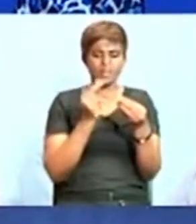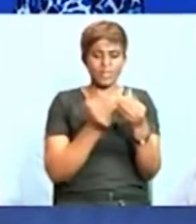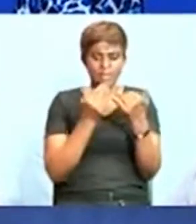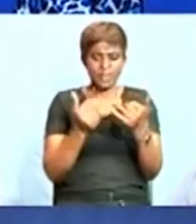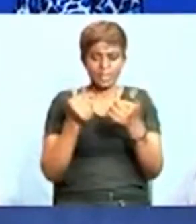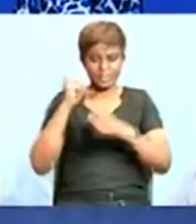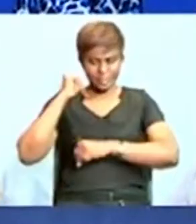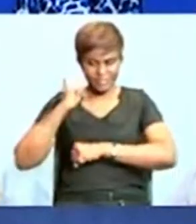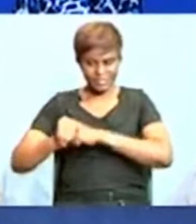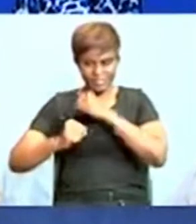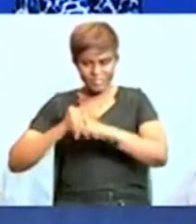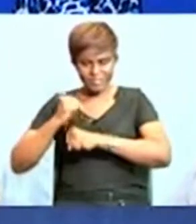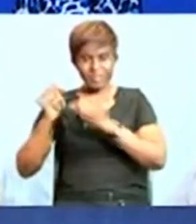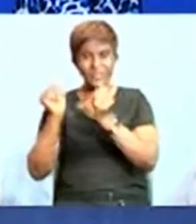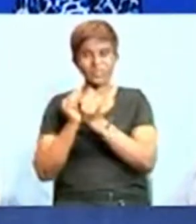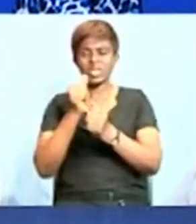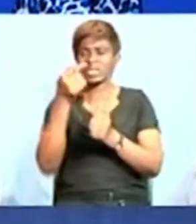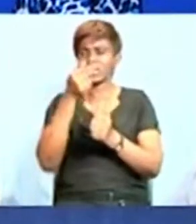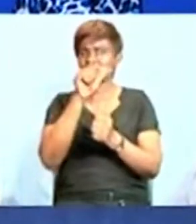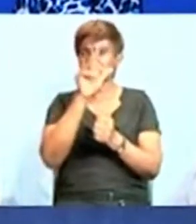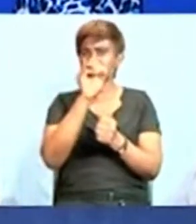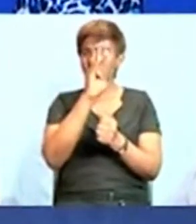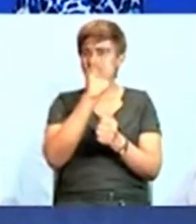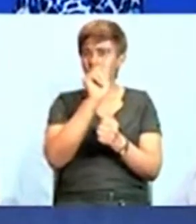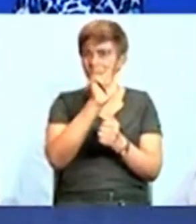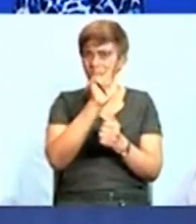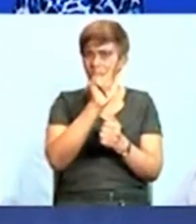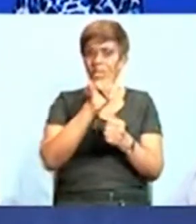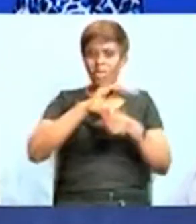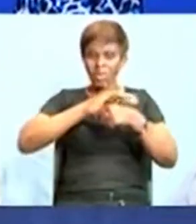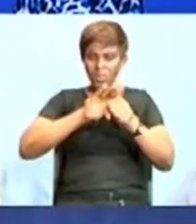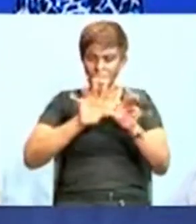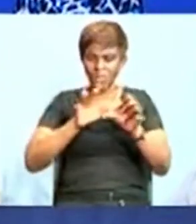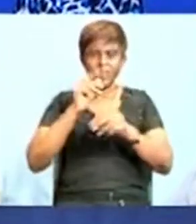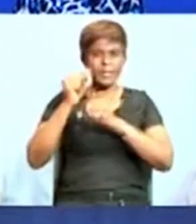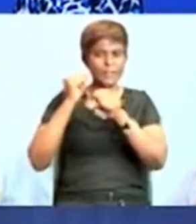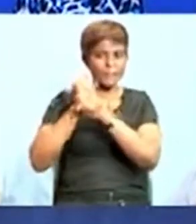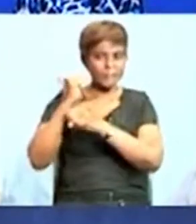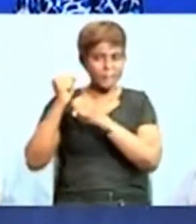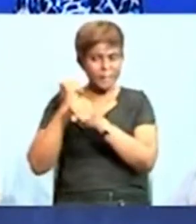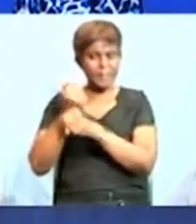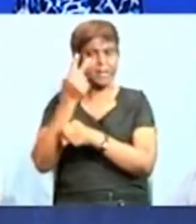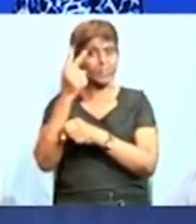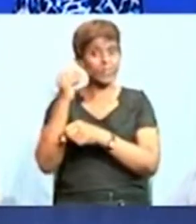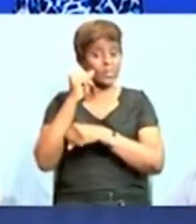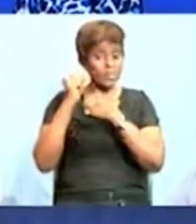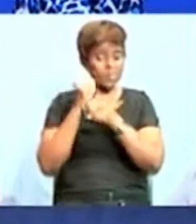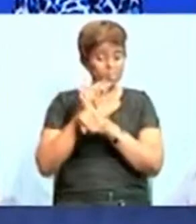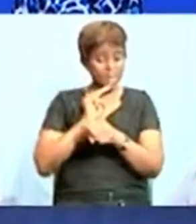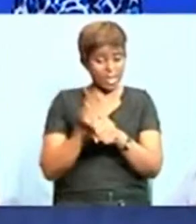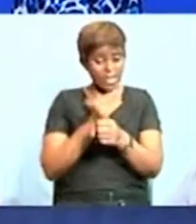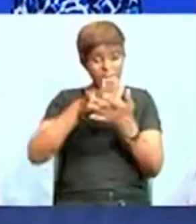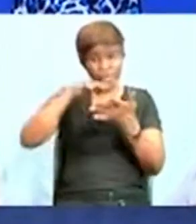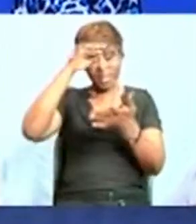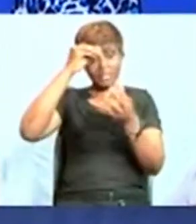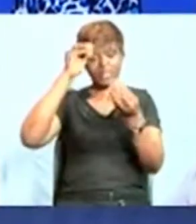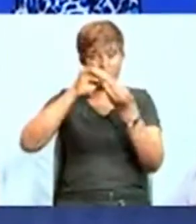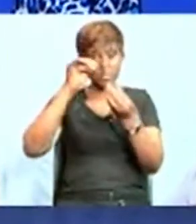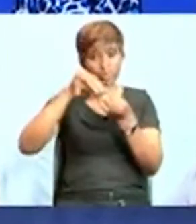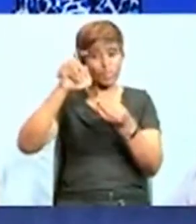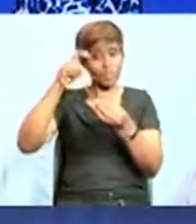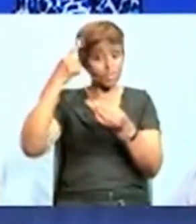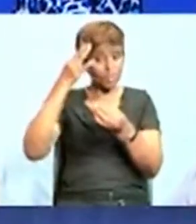battle the global public health crisis of COVID-19 over the past 2 years, we learned the need